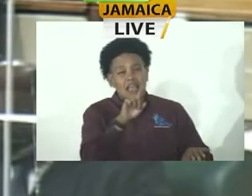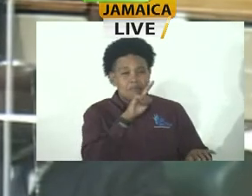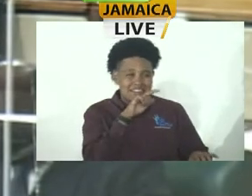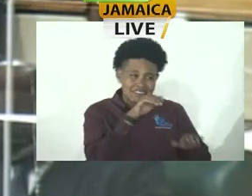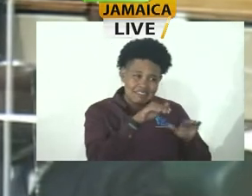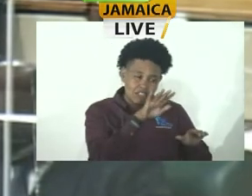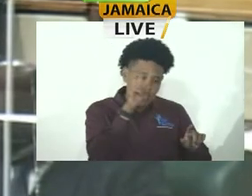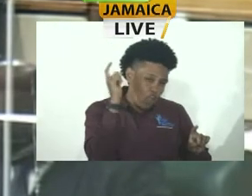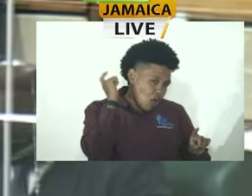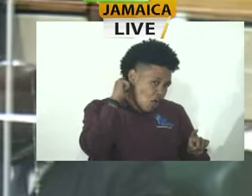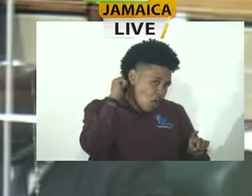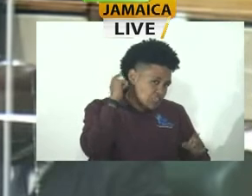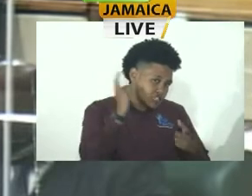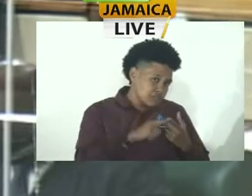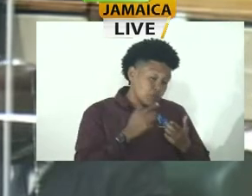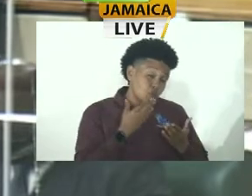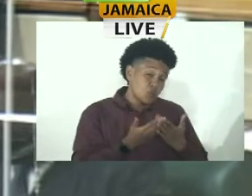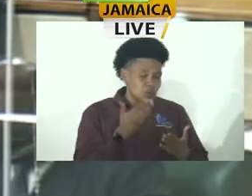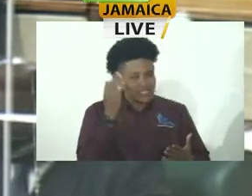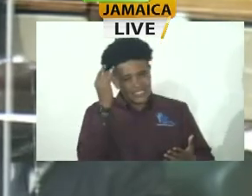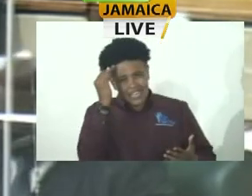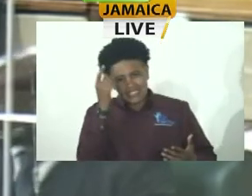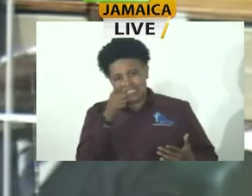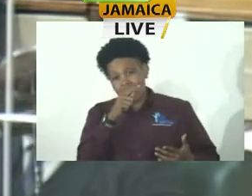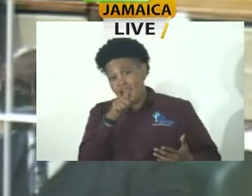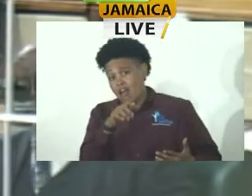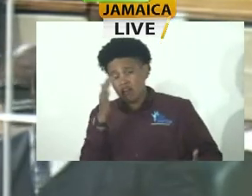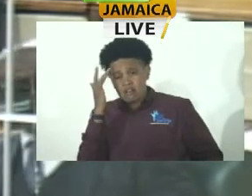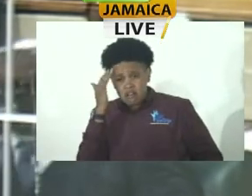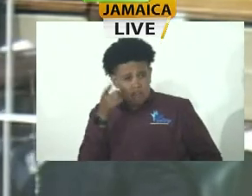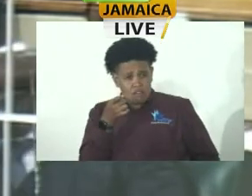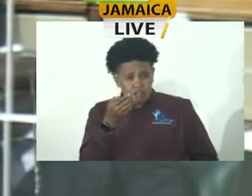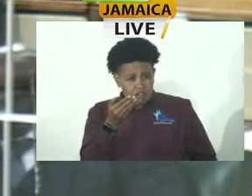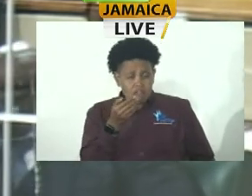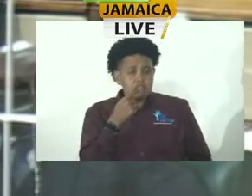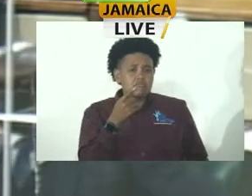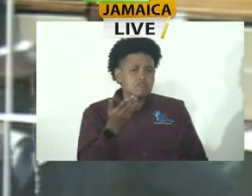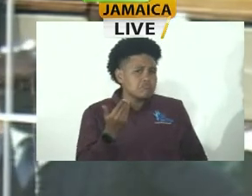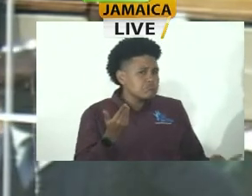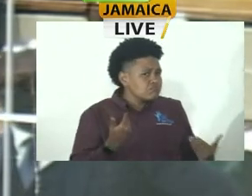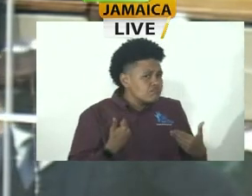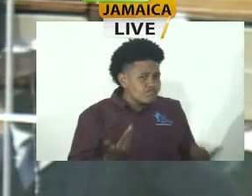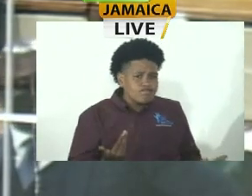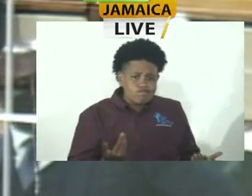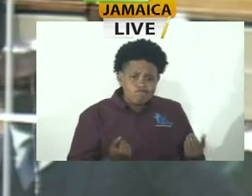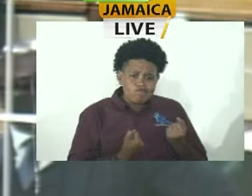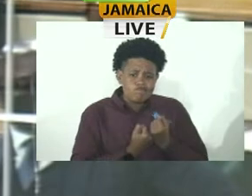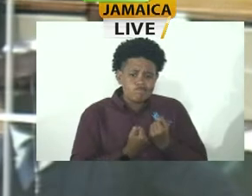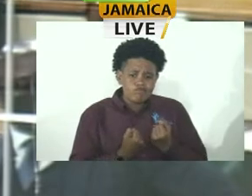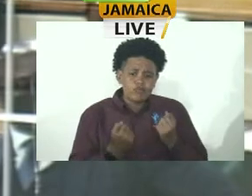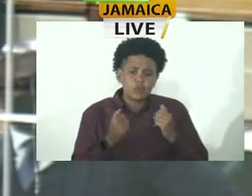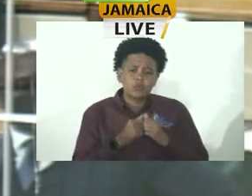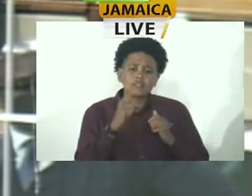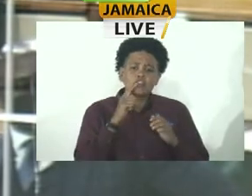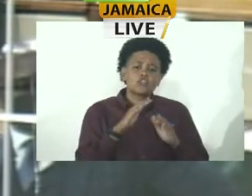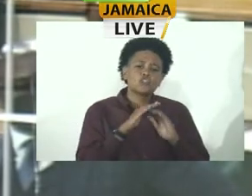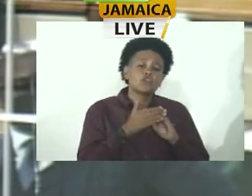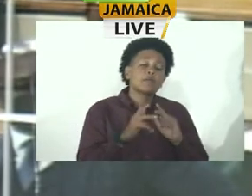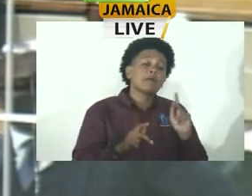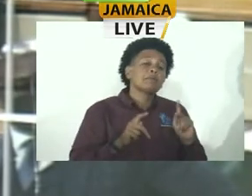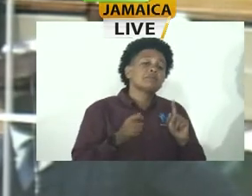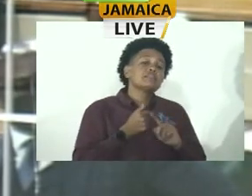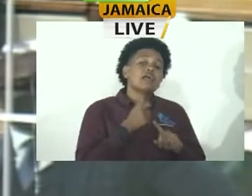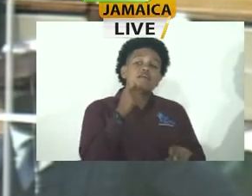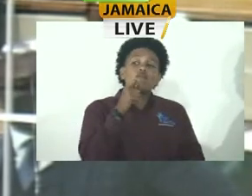their conscience and their good sense and ask them to come on board with the jamaicans who are